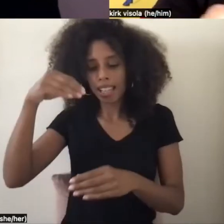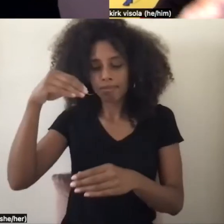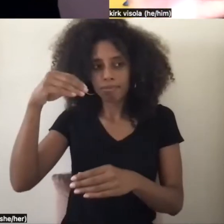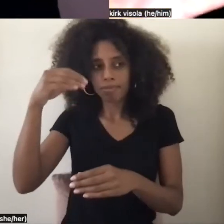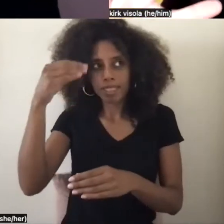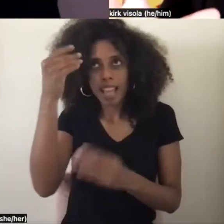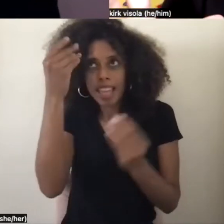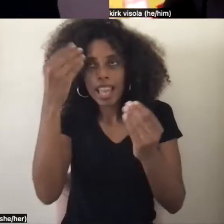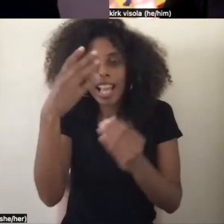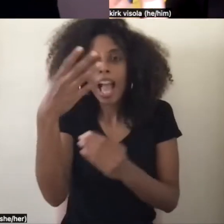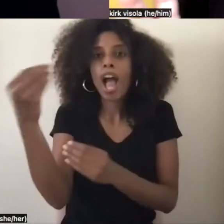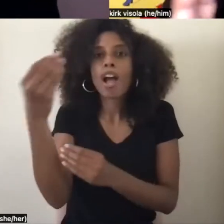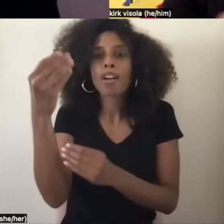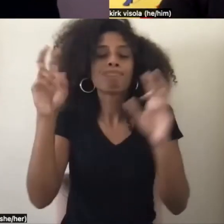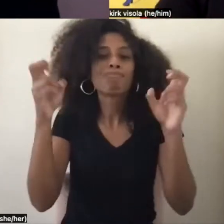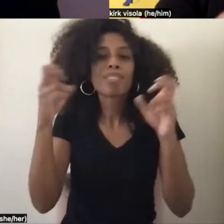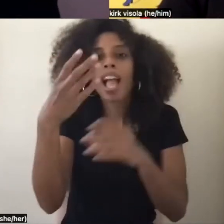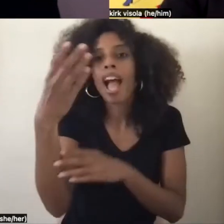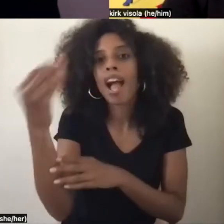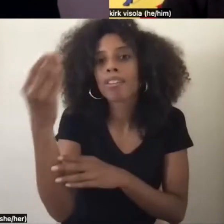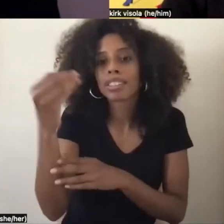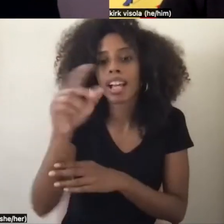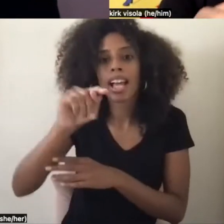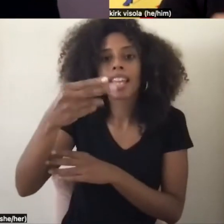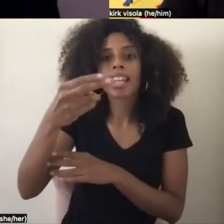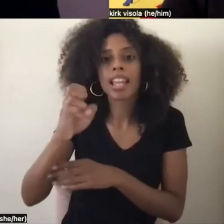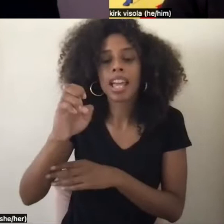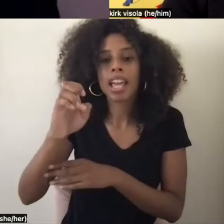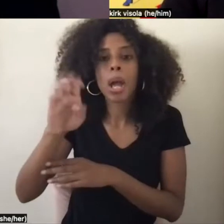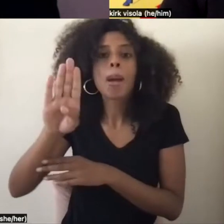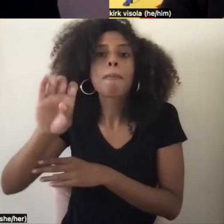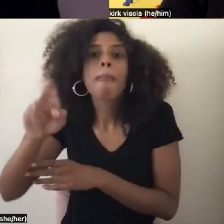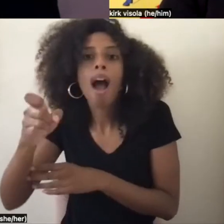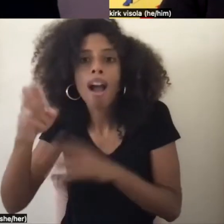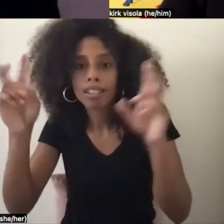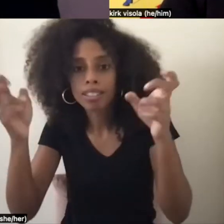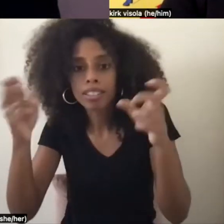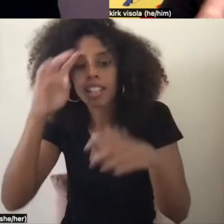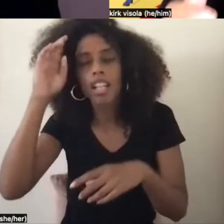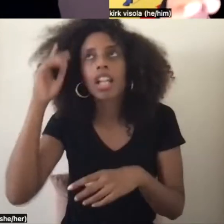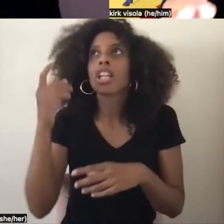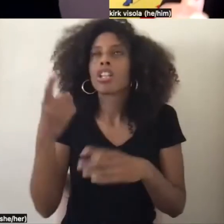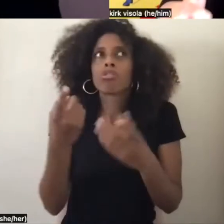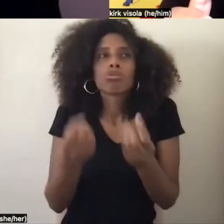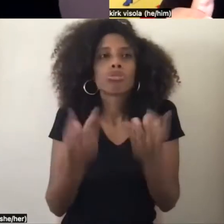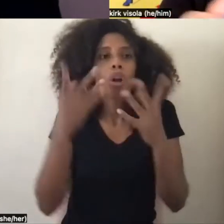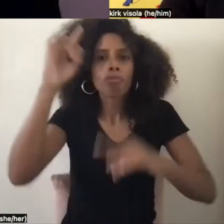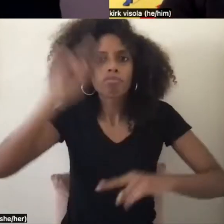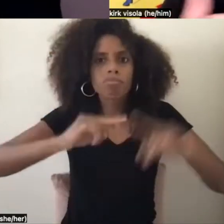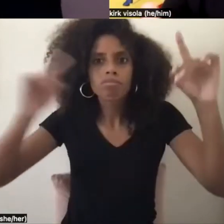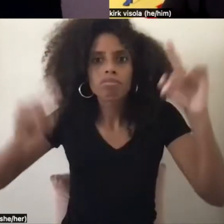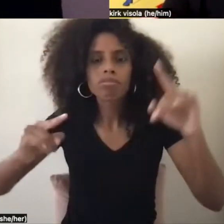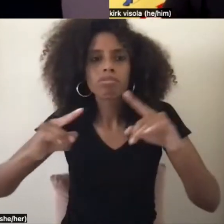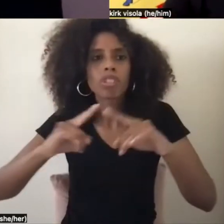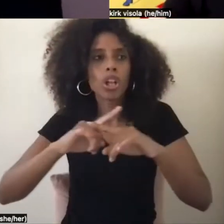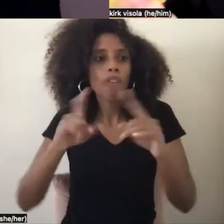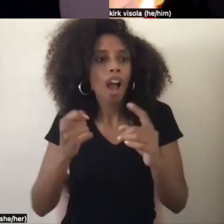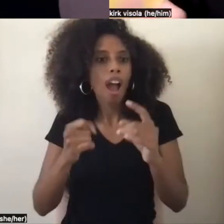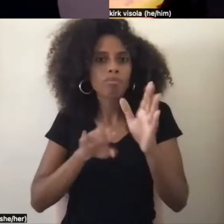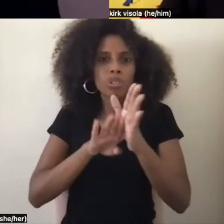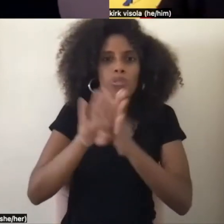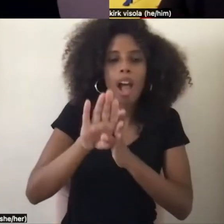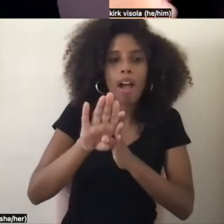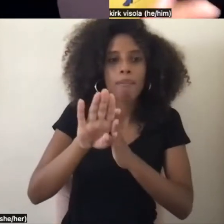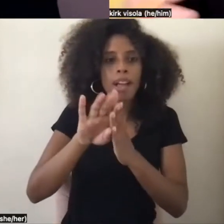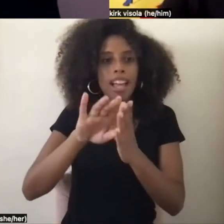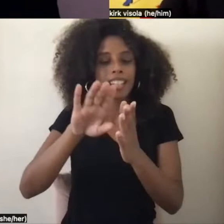and there's so much diversity from character development, from layout development and everything else inside that box. And I had no idea though, that that's